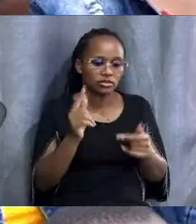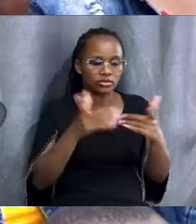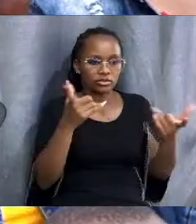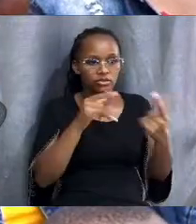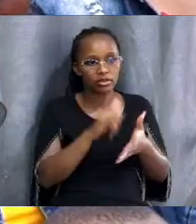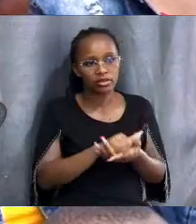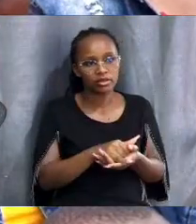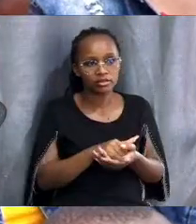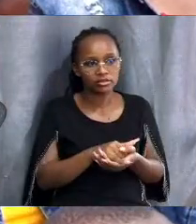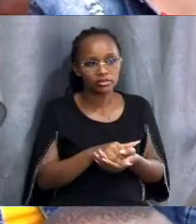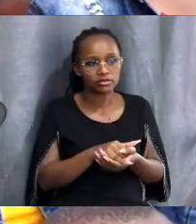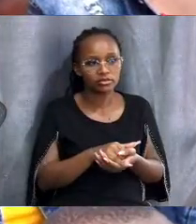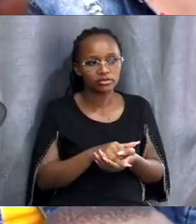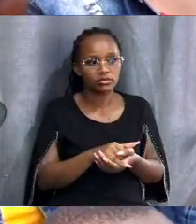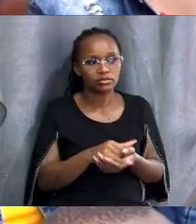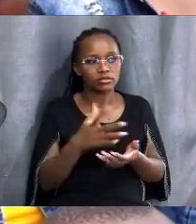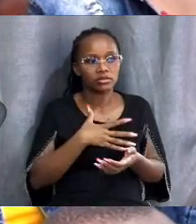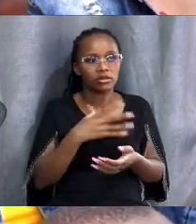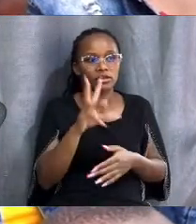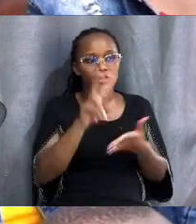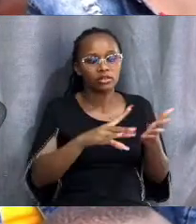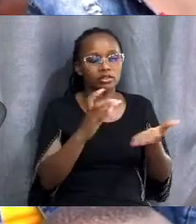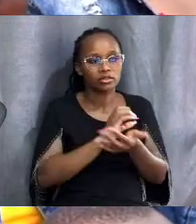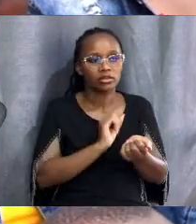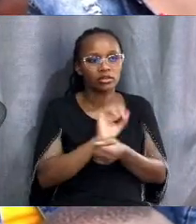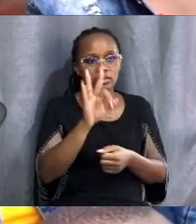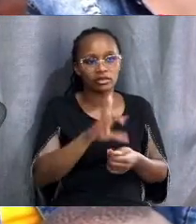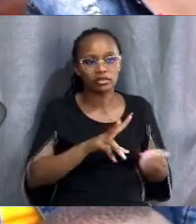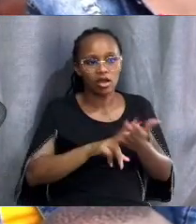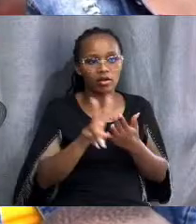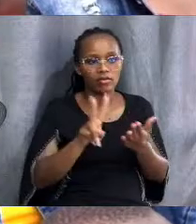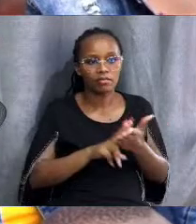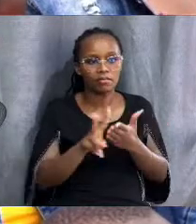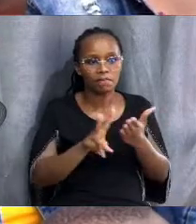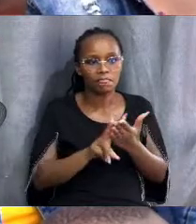do that. And if you read chapter 13 and